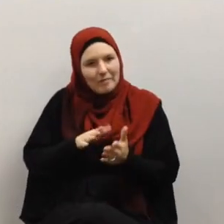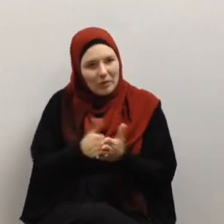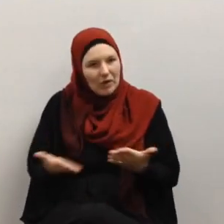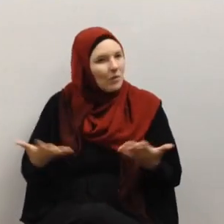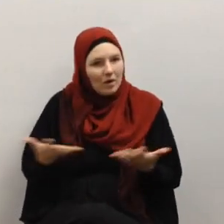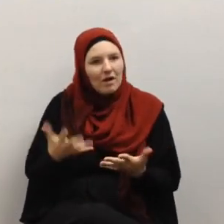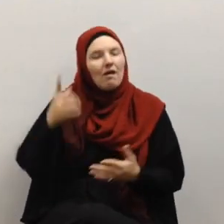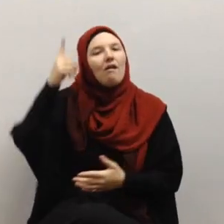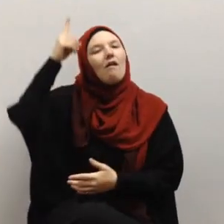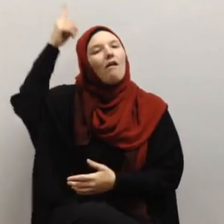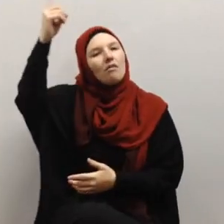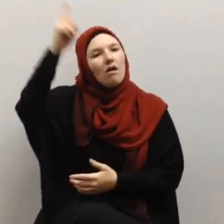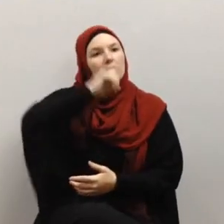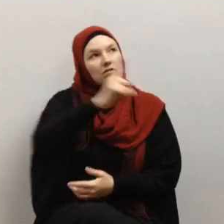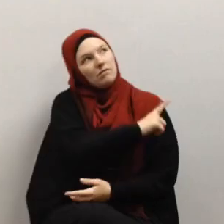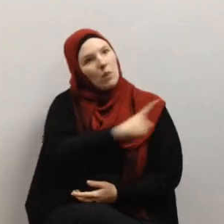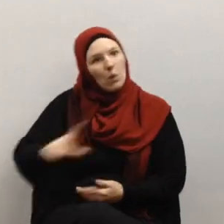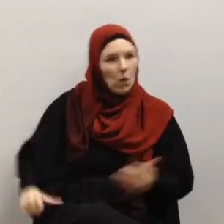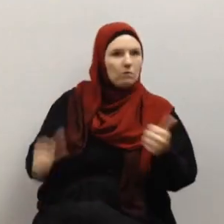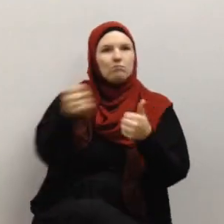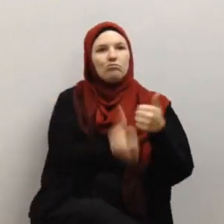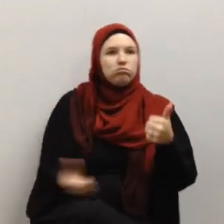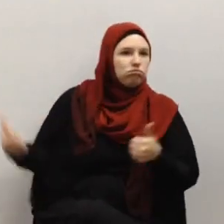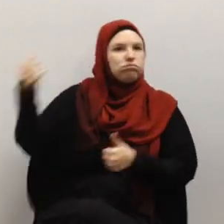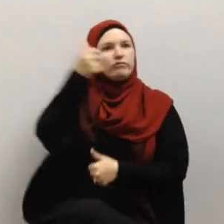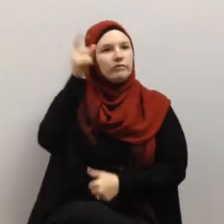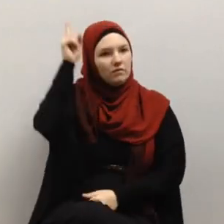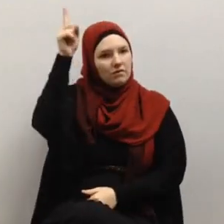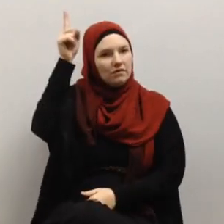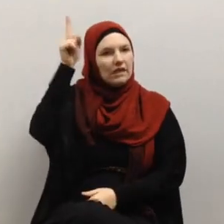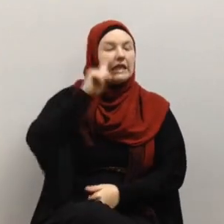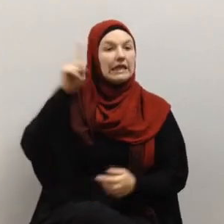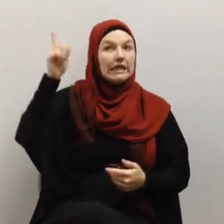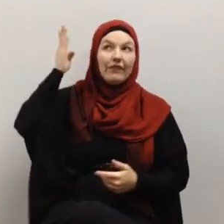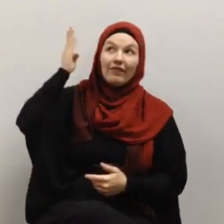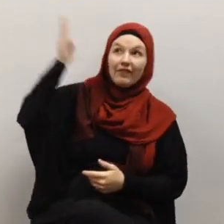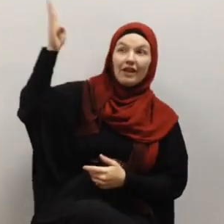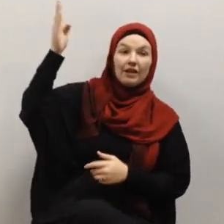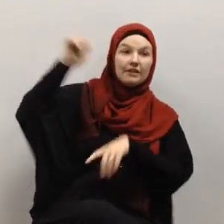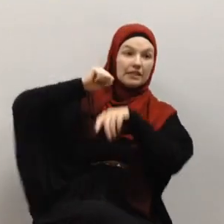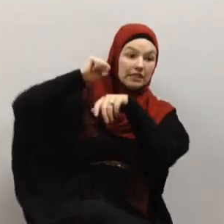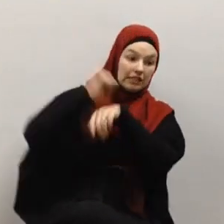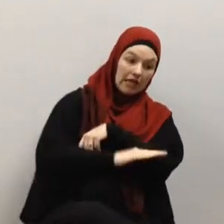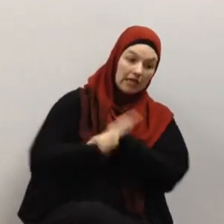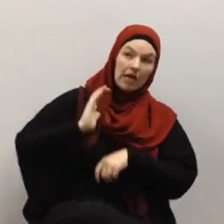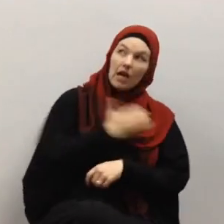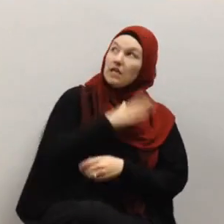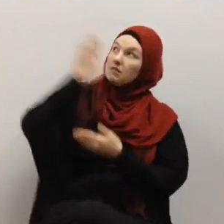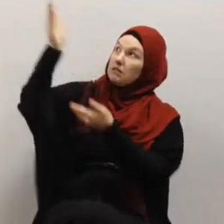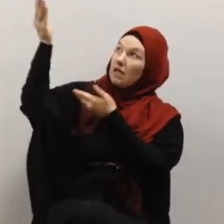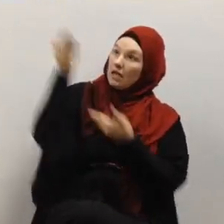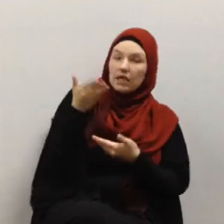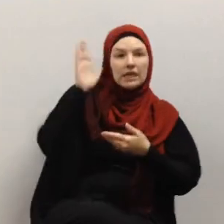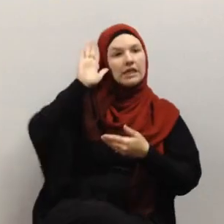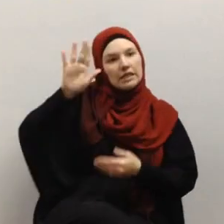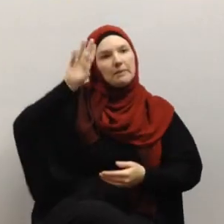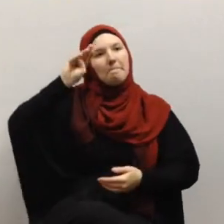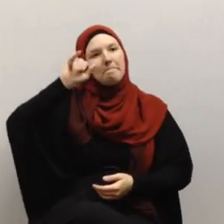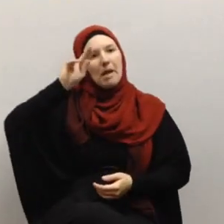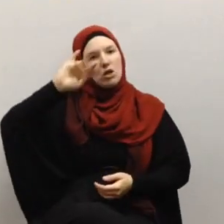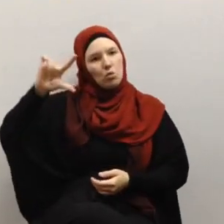Allah is Lord, and He is there sending us His manual to